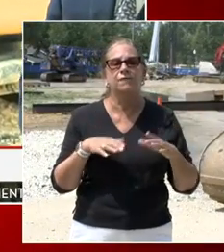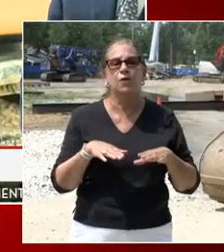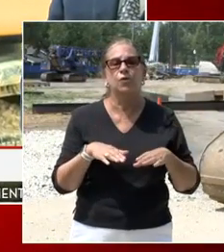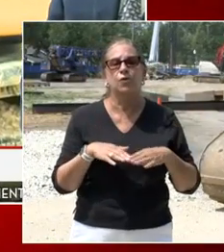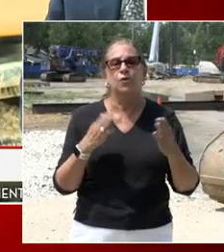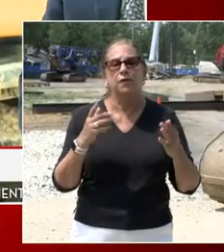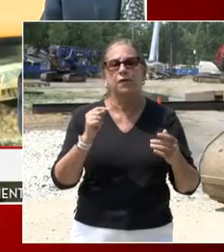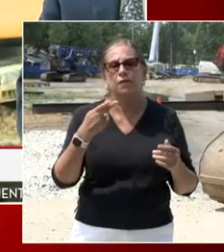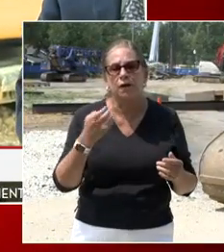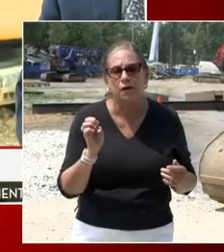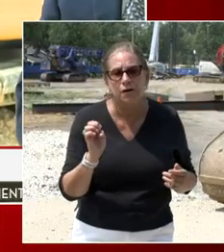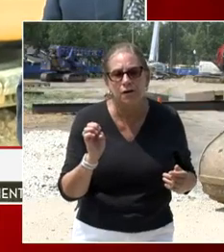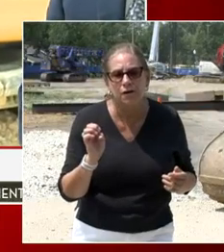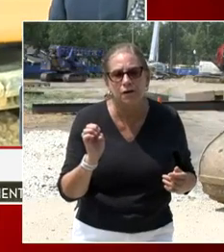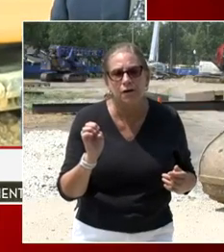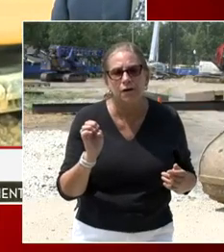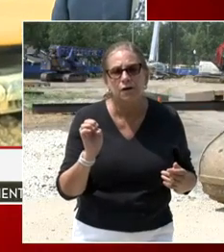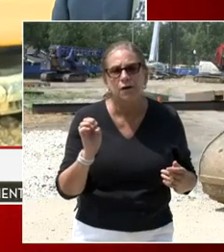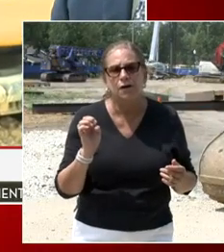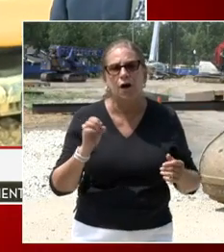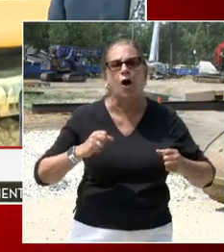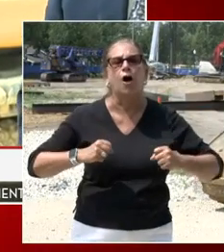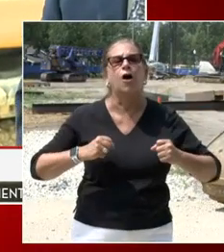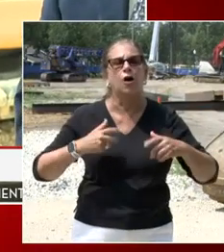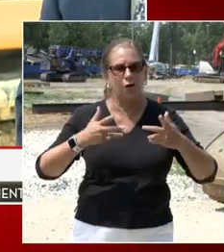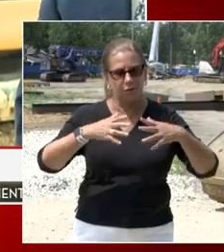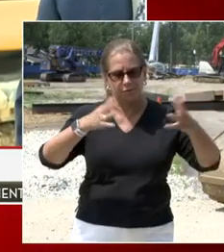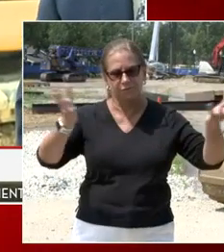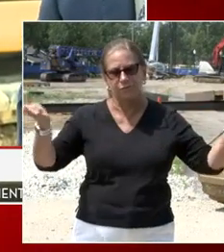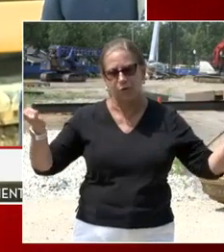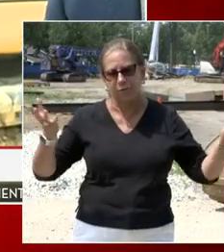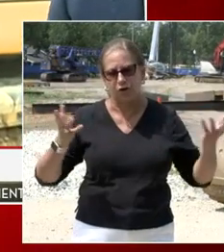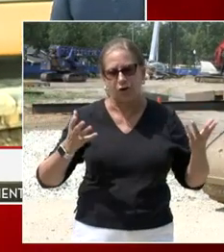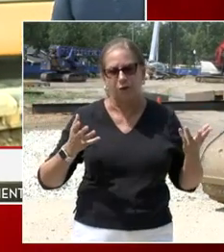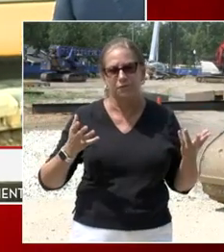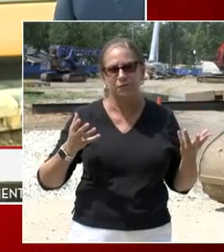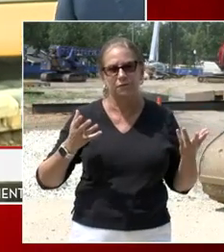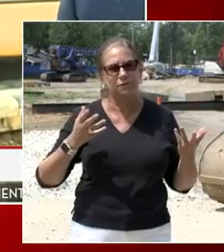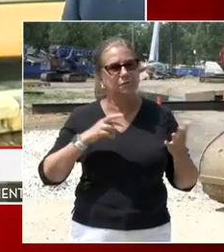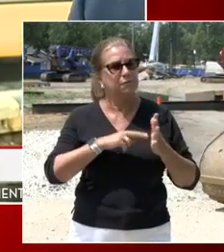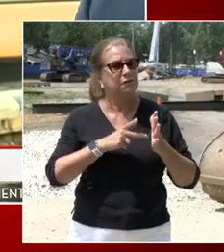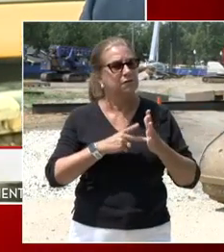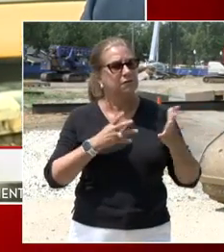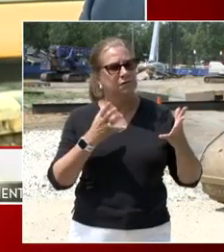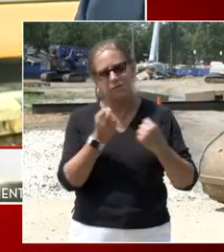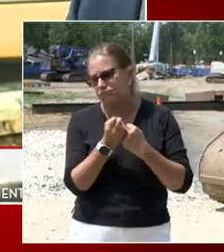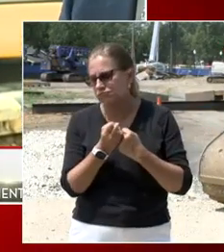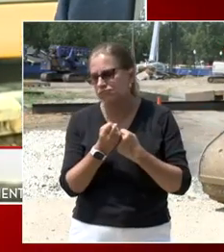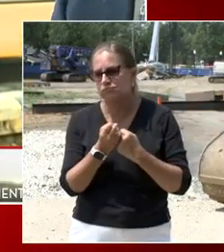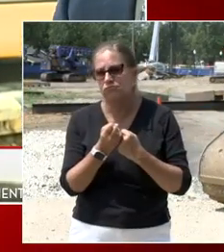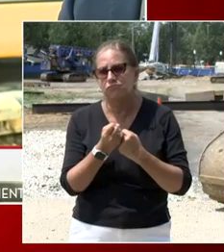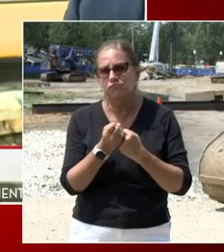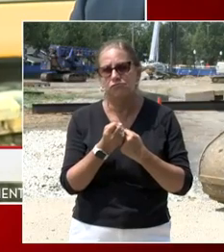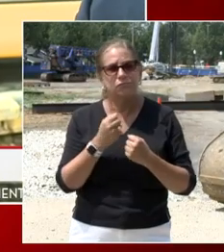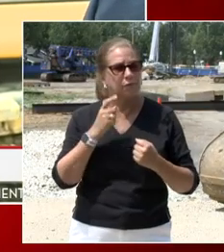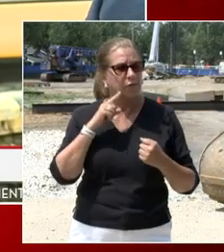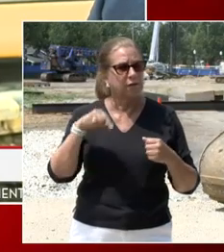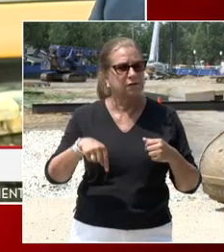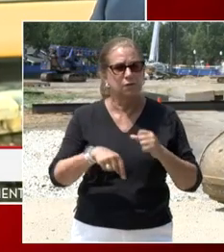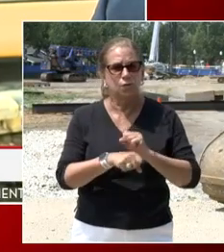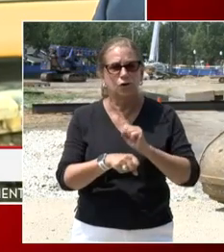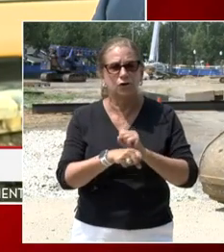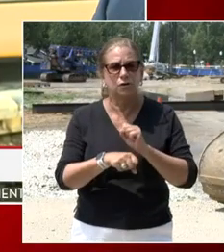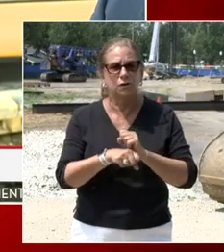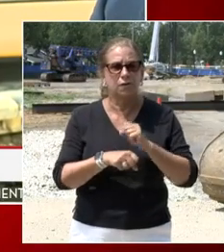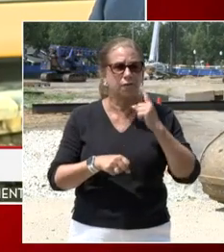campus, led by Latrina Owens and with the help of Sarosha Otwadwala and the folks that Latrina mentioned earlier.